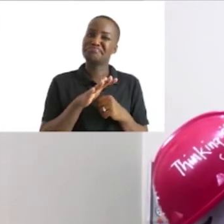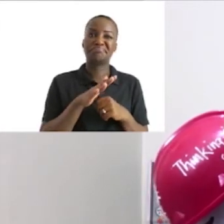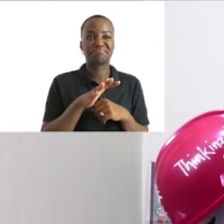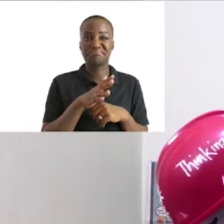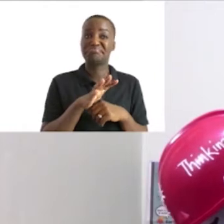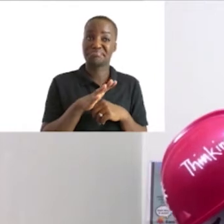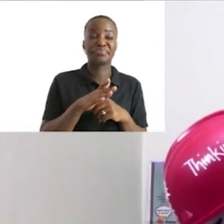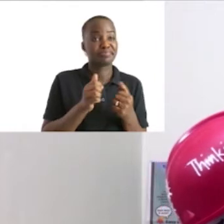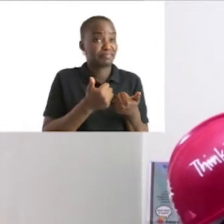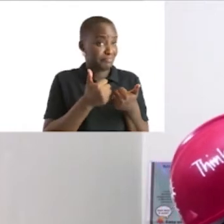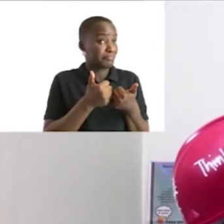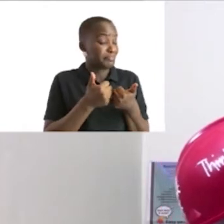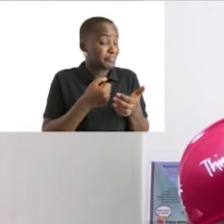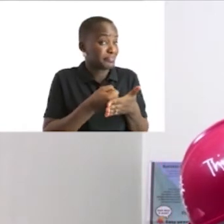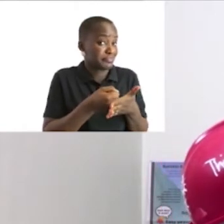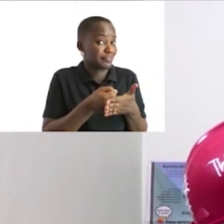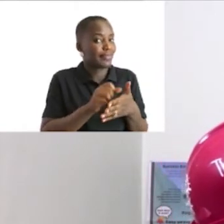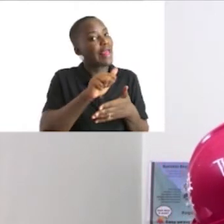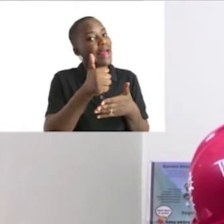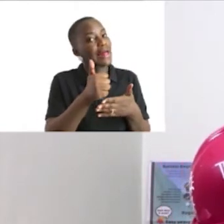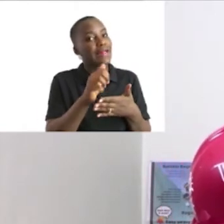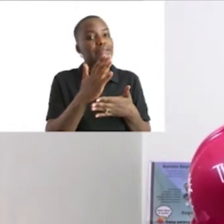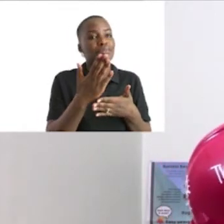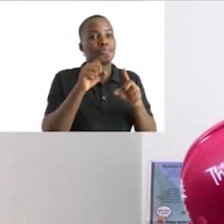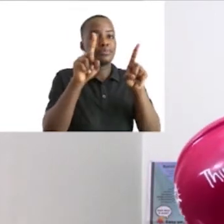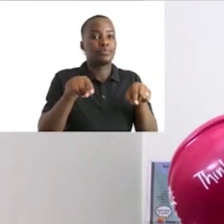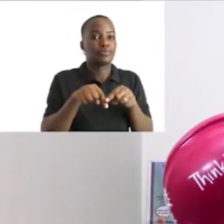That's a good try. How about another picture?